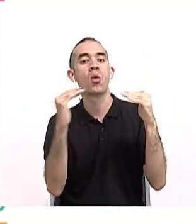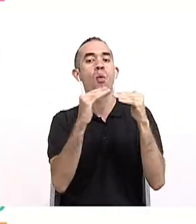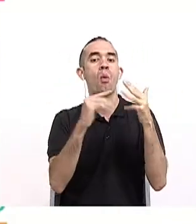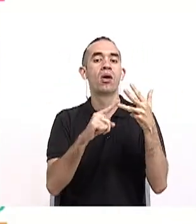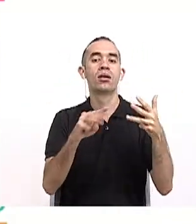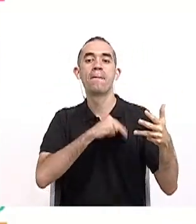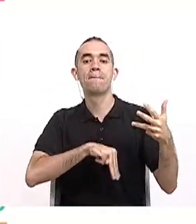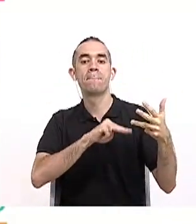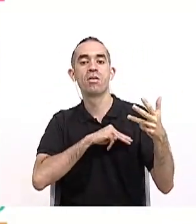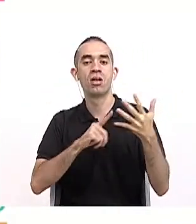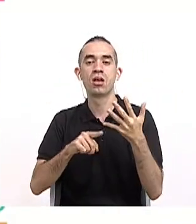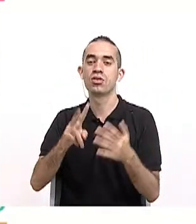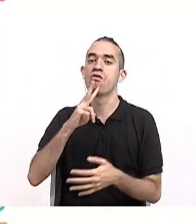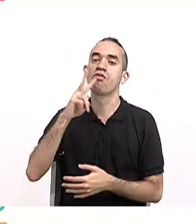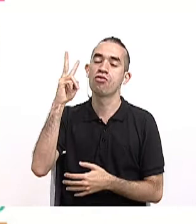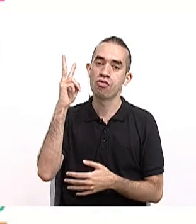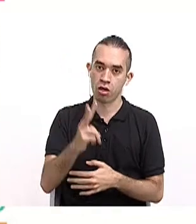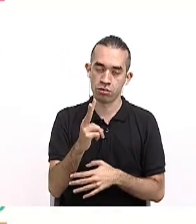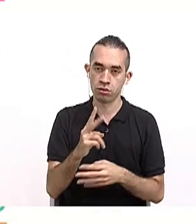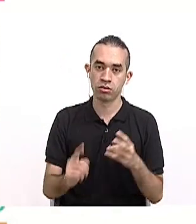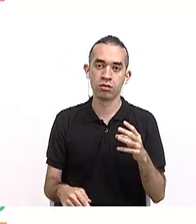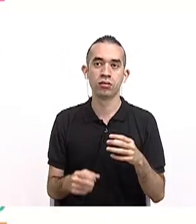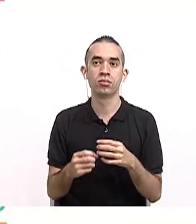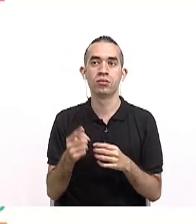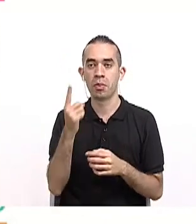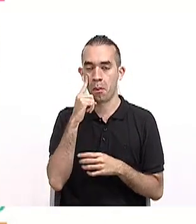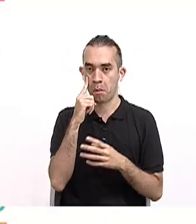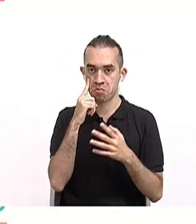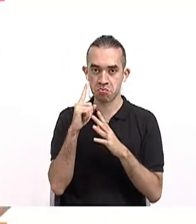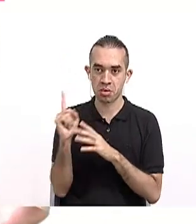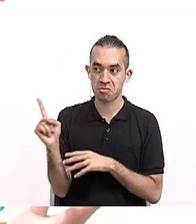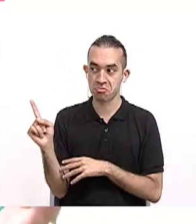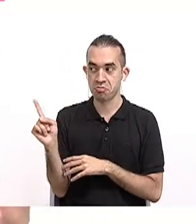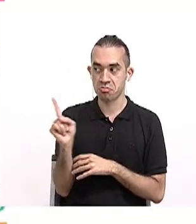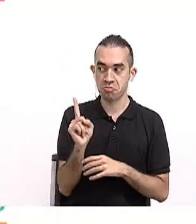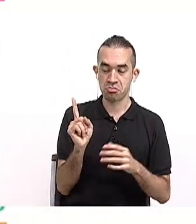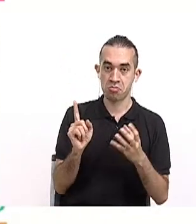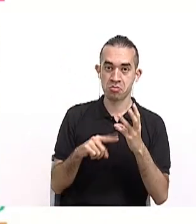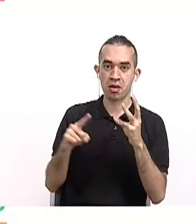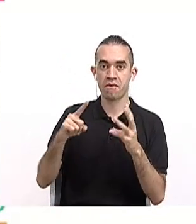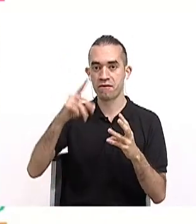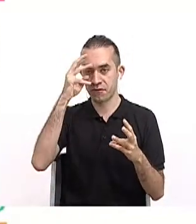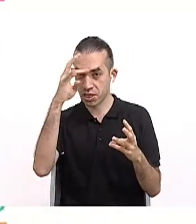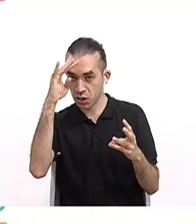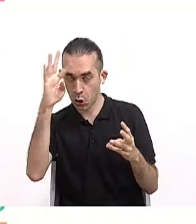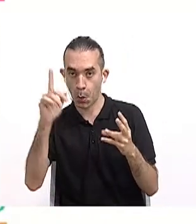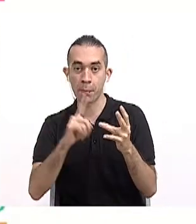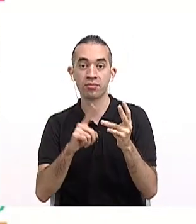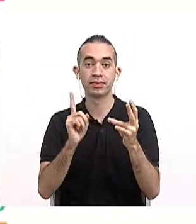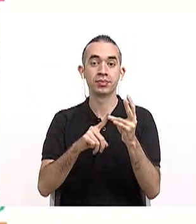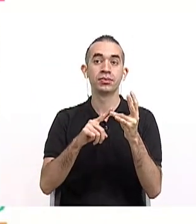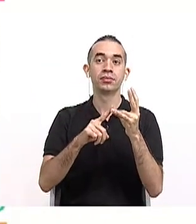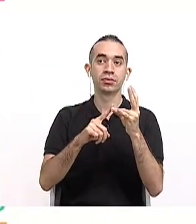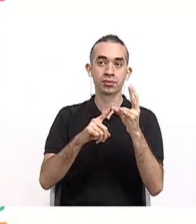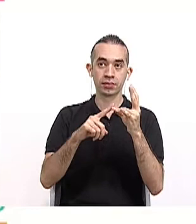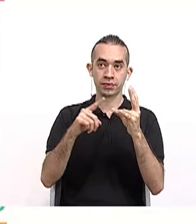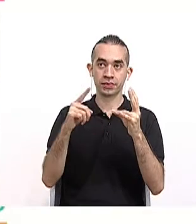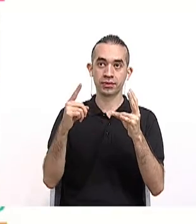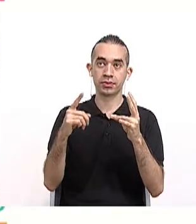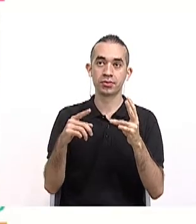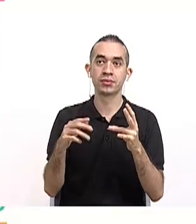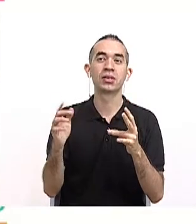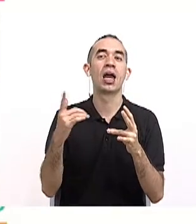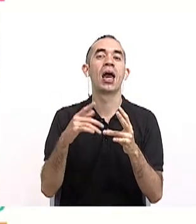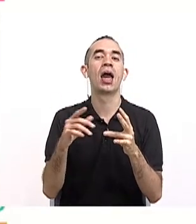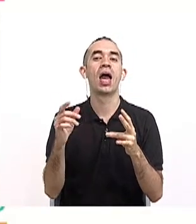morals, trust. I'm going to move a little bit here so you can see philosophy, etiquette, fairness,